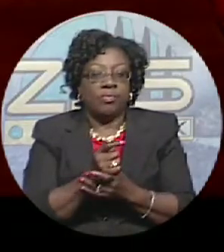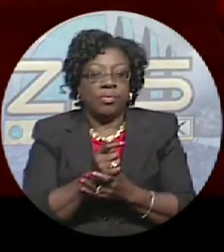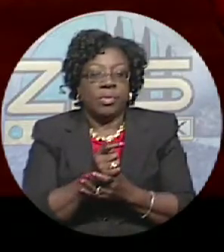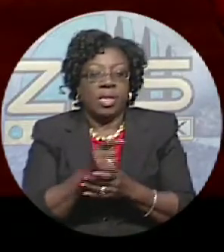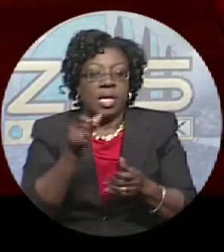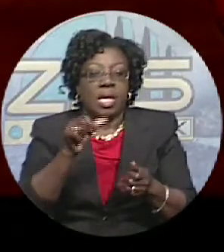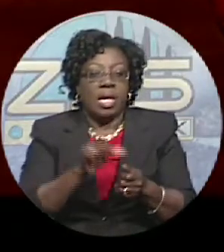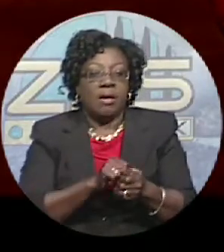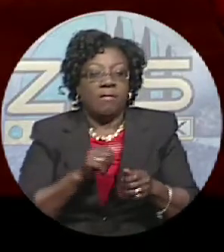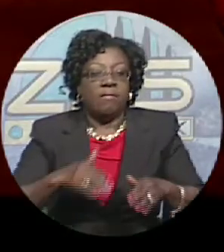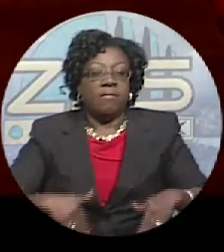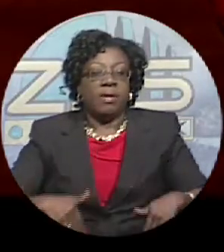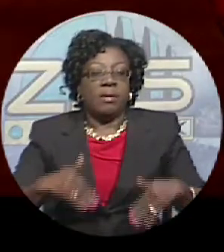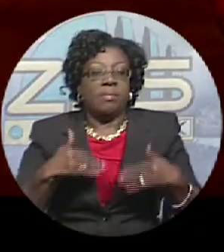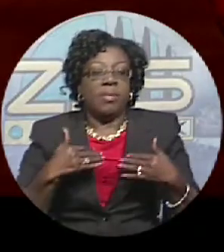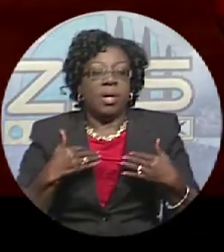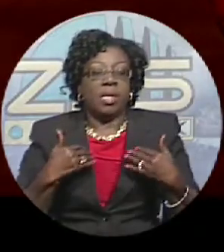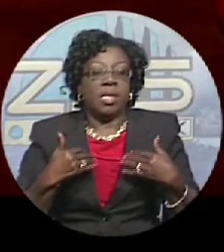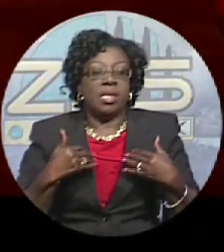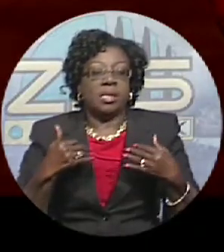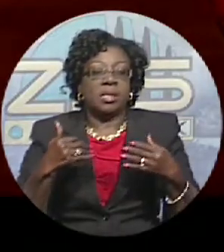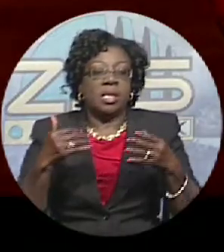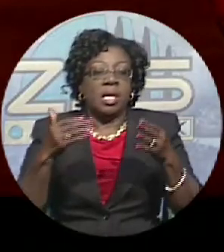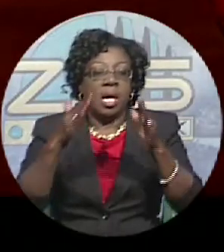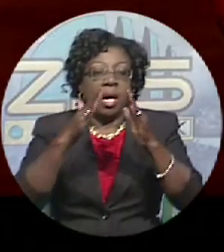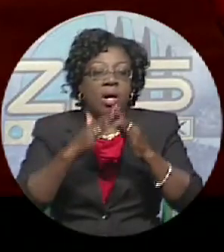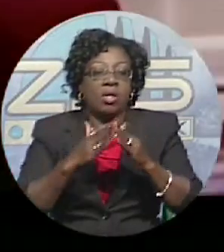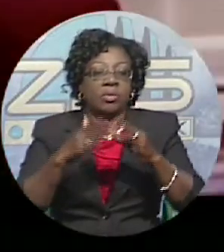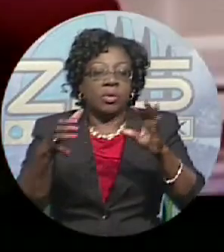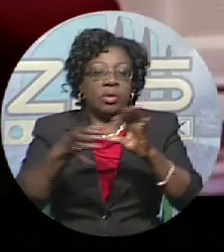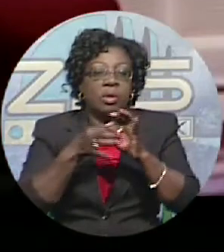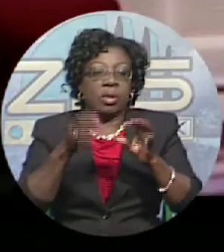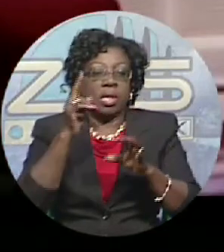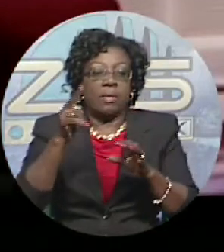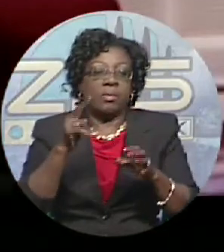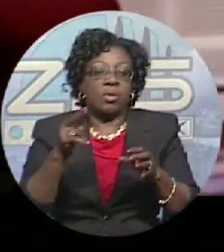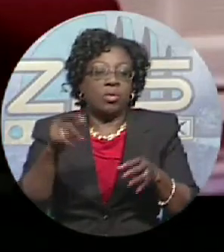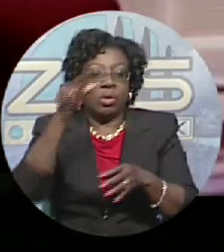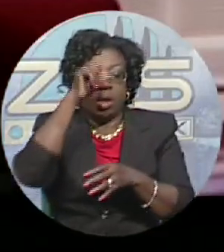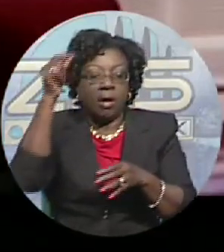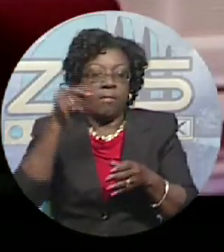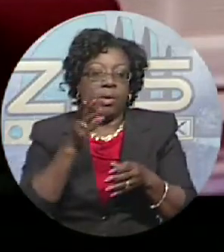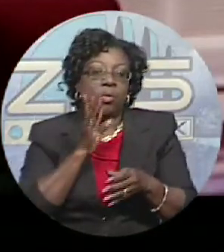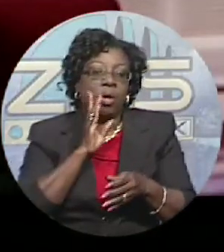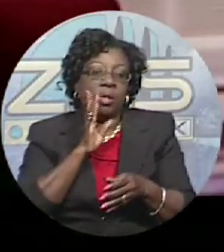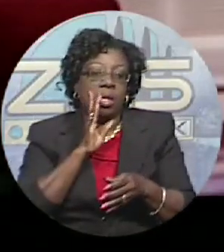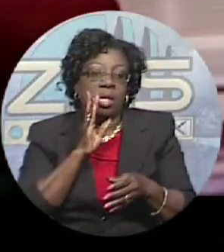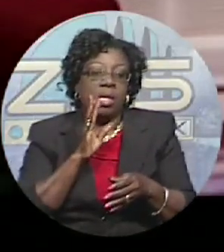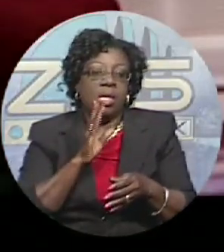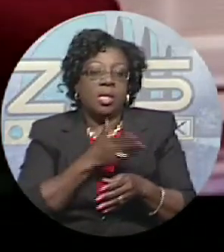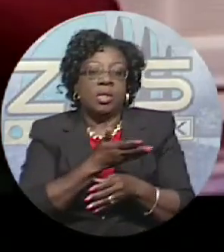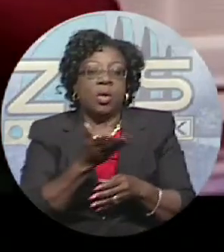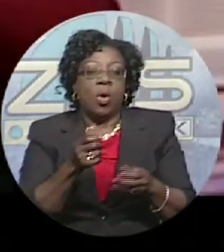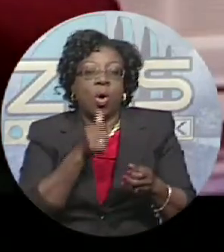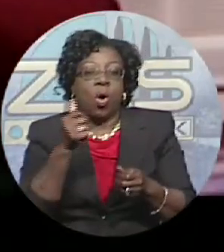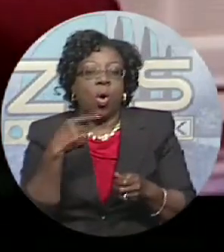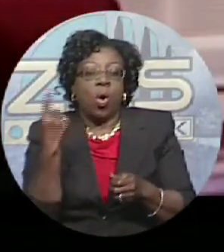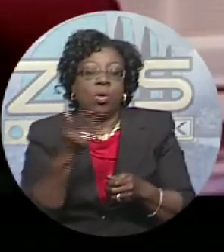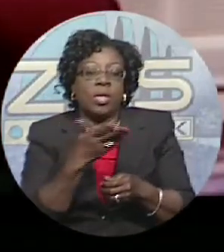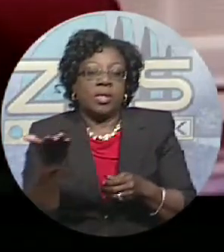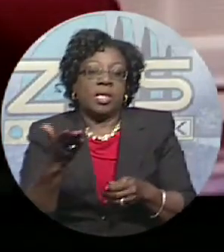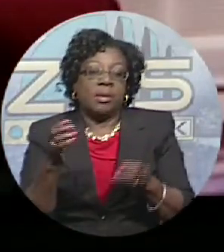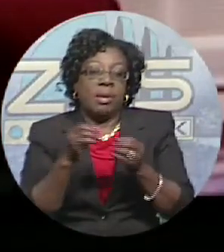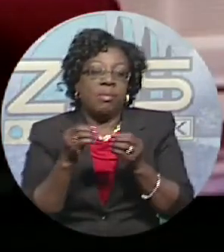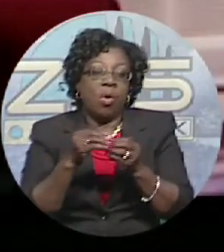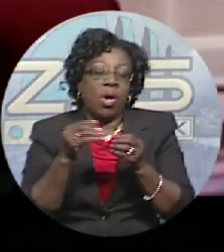that everybody's house was hooked up to water, to government water. Madam President, the only thing that could be more disgusting than that